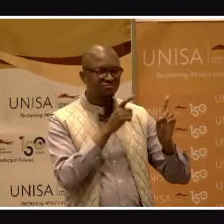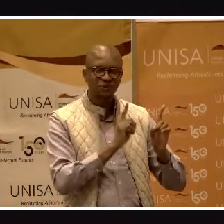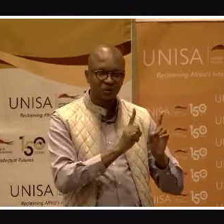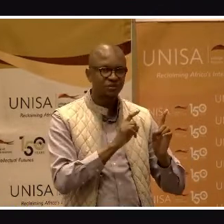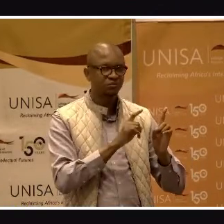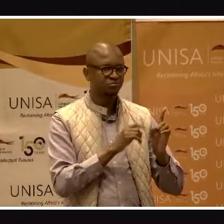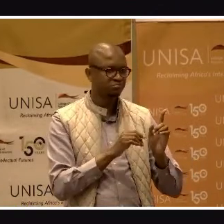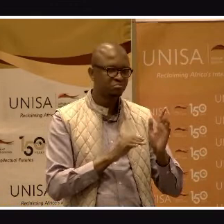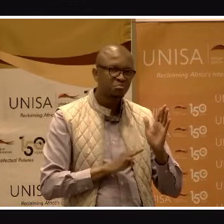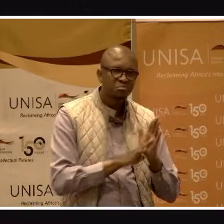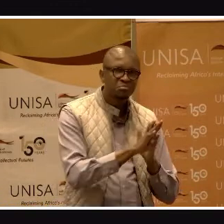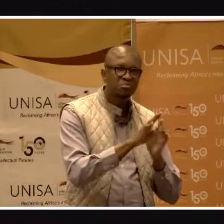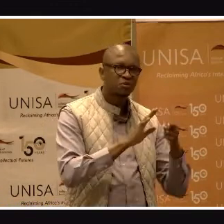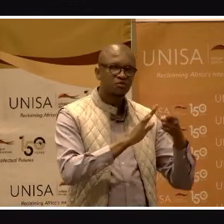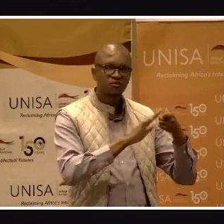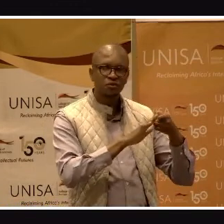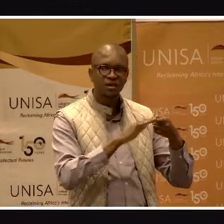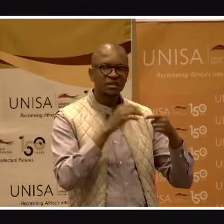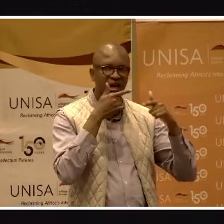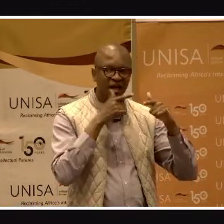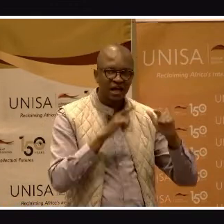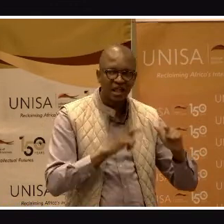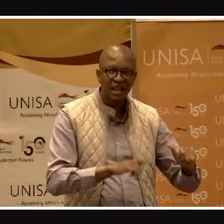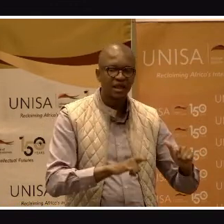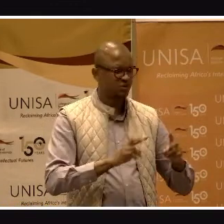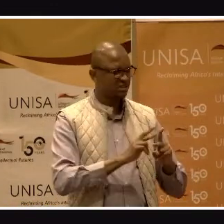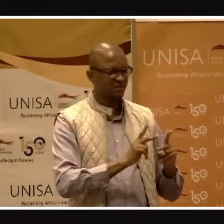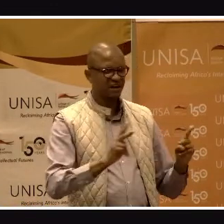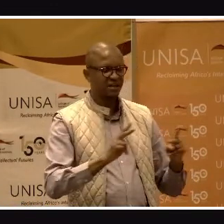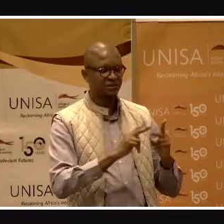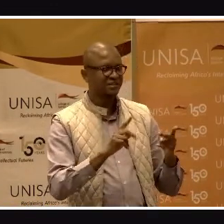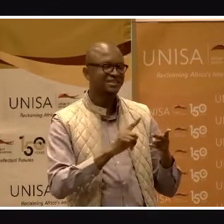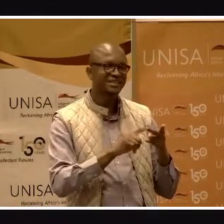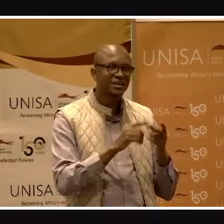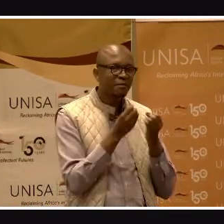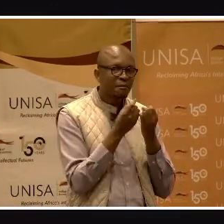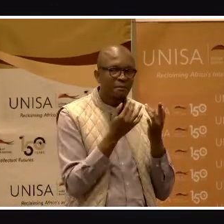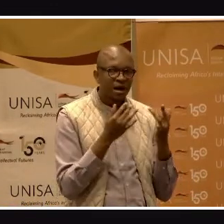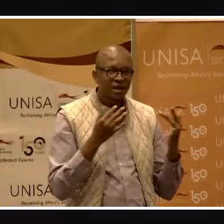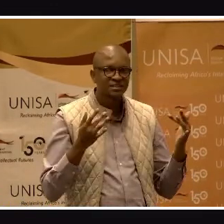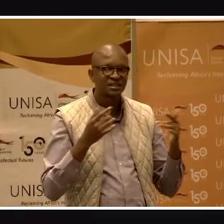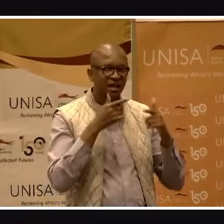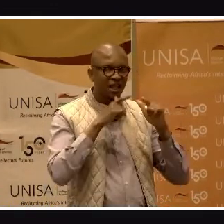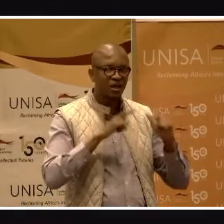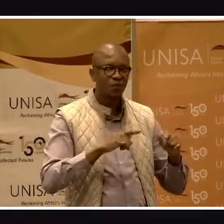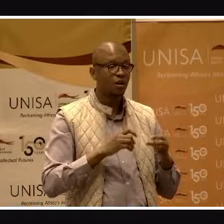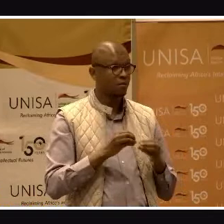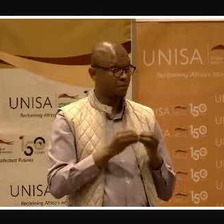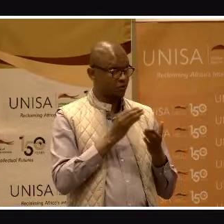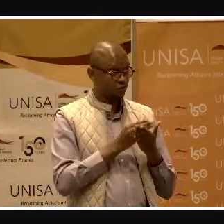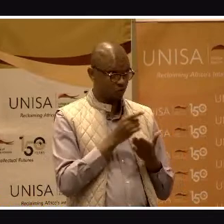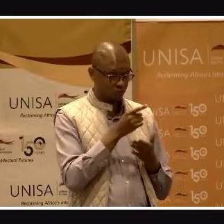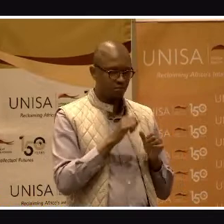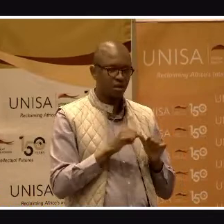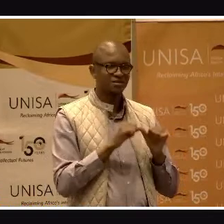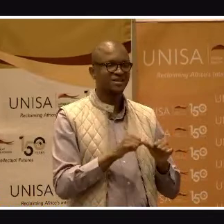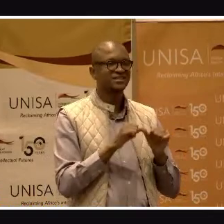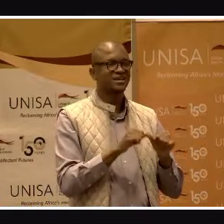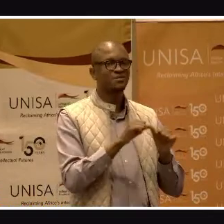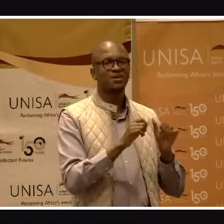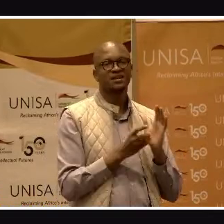to include linguistic variety and multilingualism into sustainable development initiative. And 2,